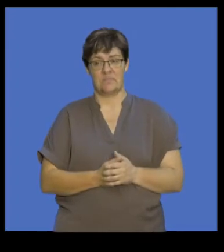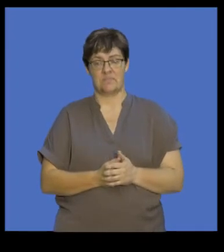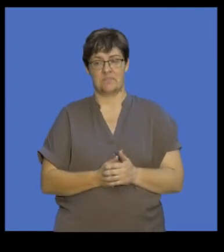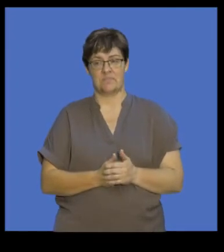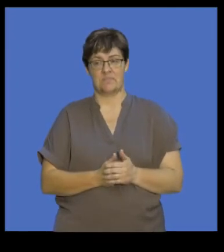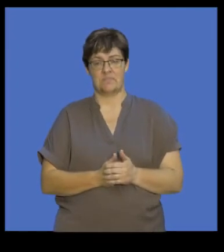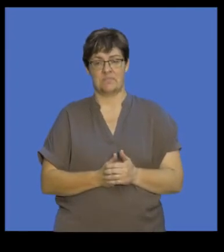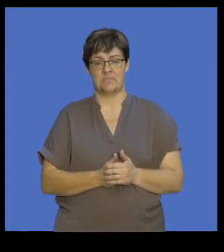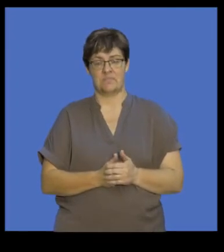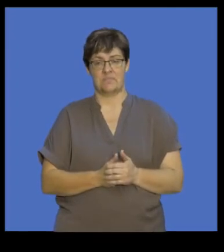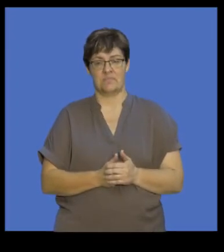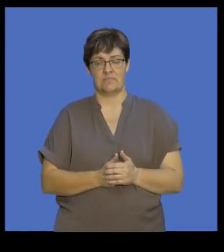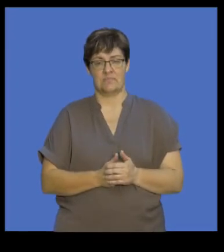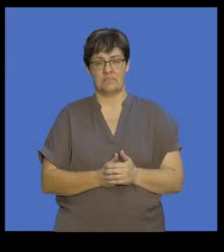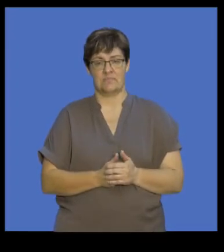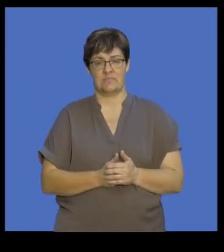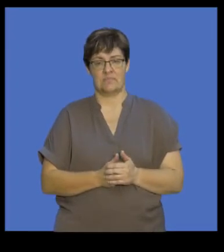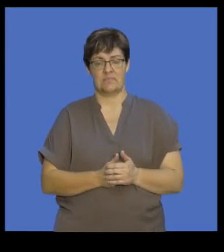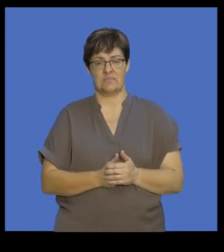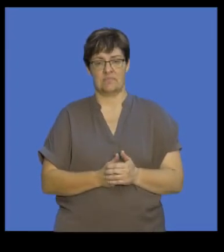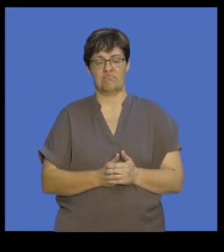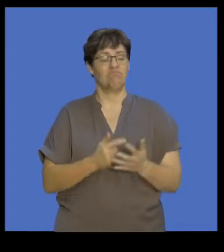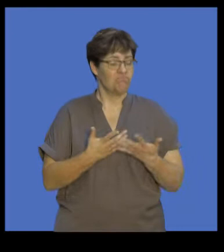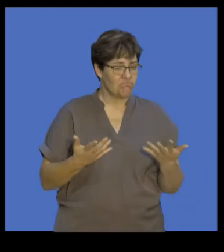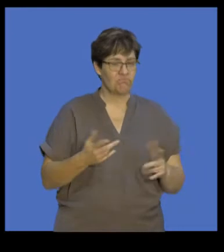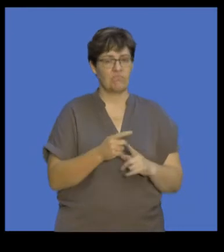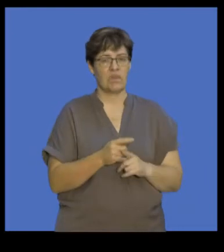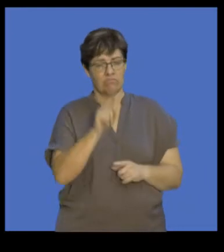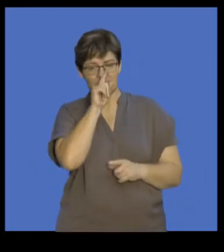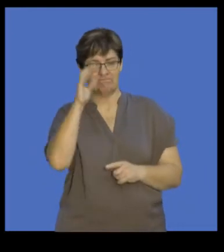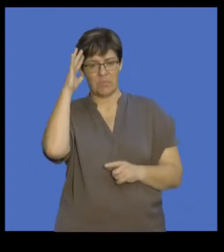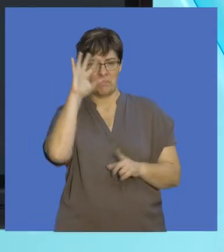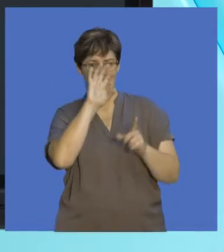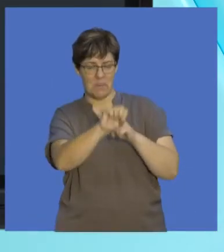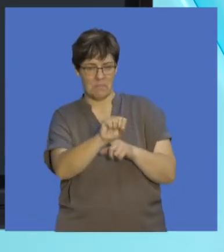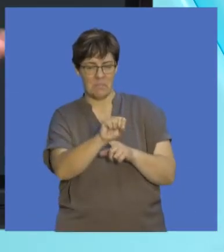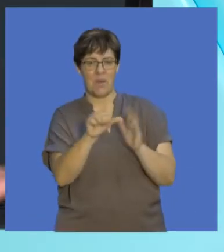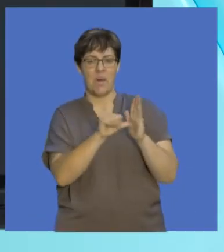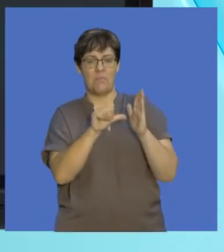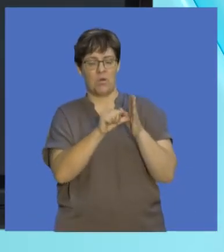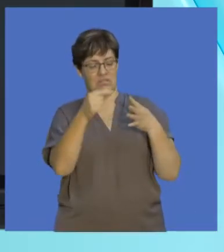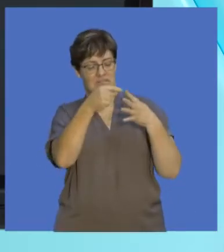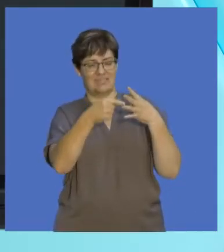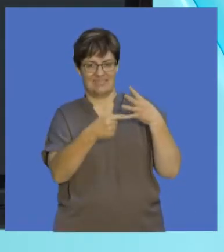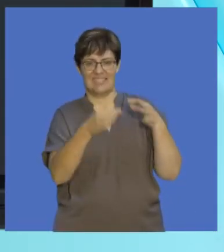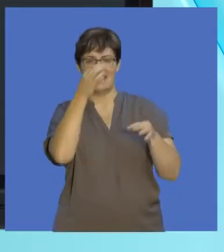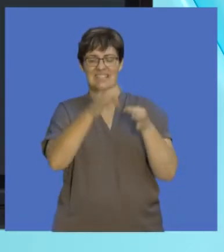Okay, and then by now, we most probably familiar with the key components of